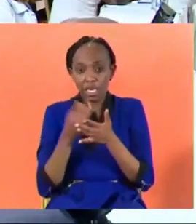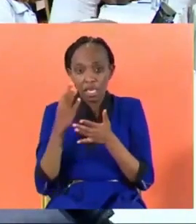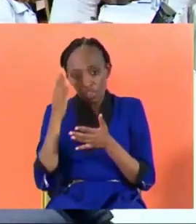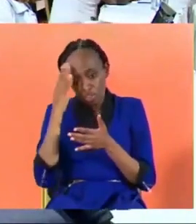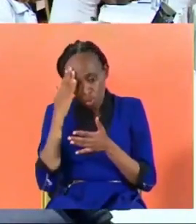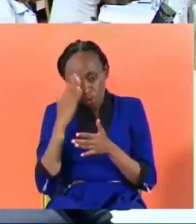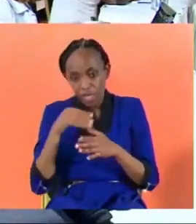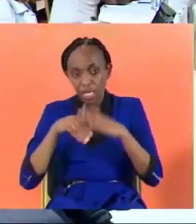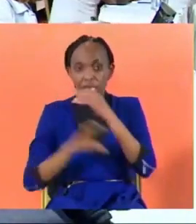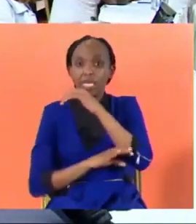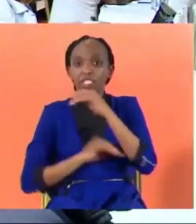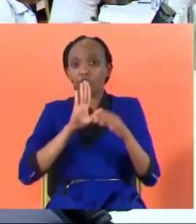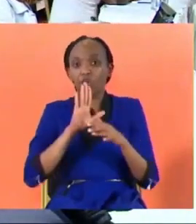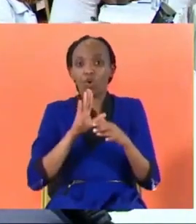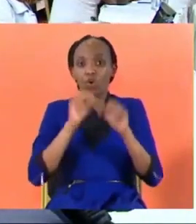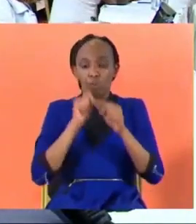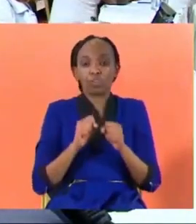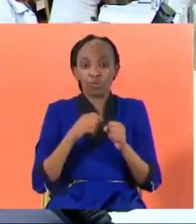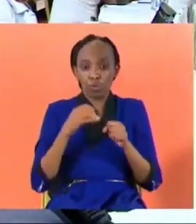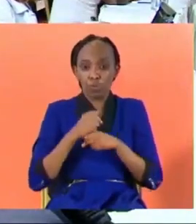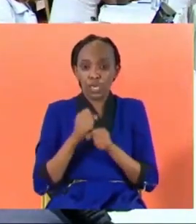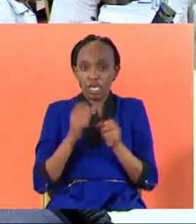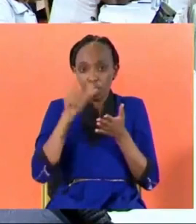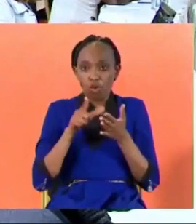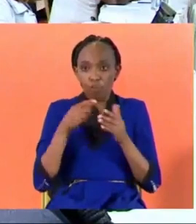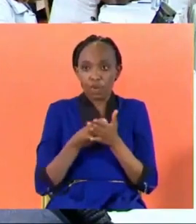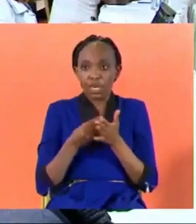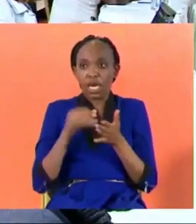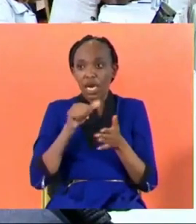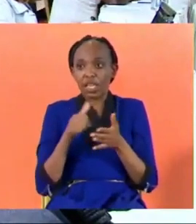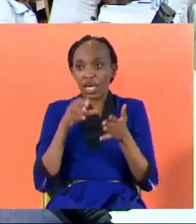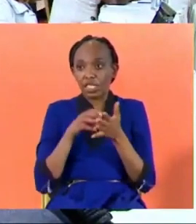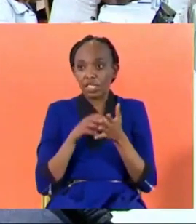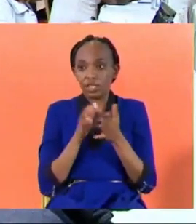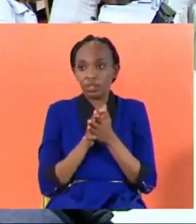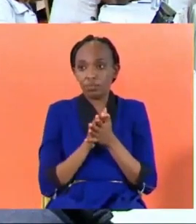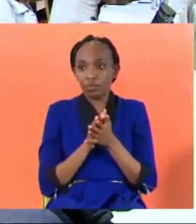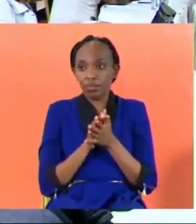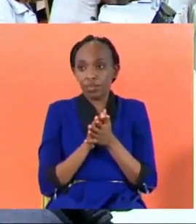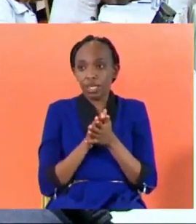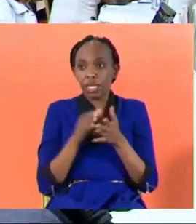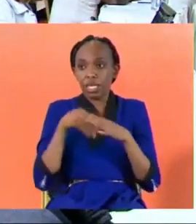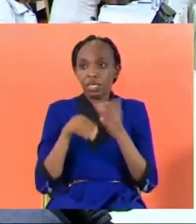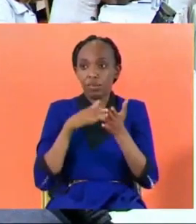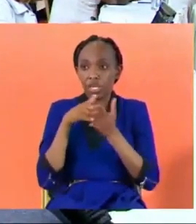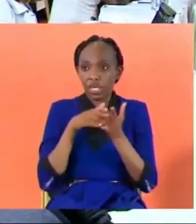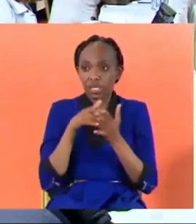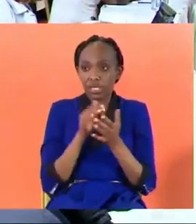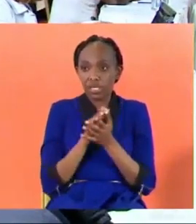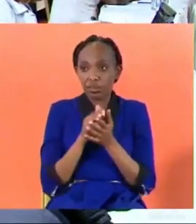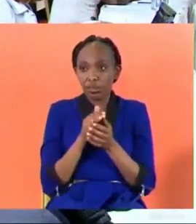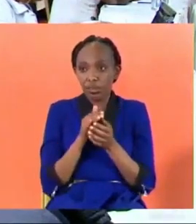might not be the case. And that leads me to another issue that we found in Zambia in terms of weaknesses, which is